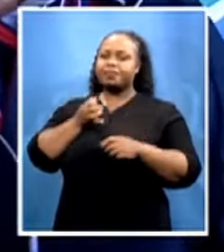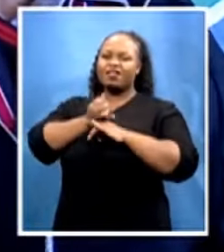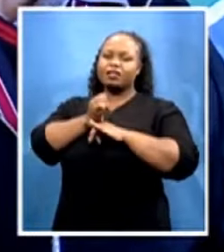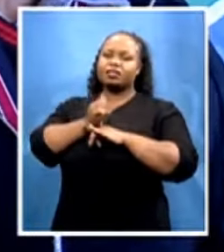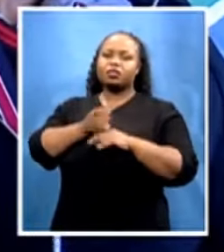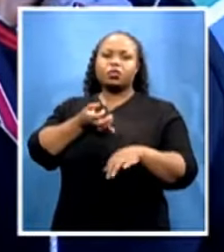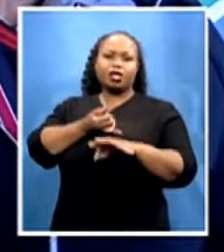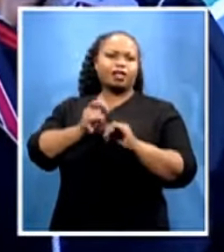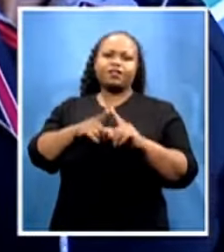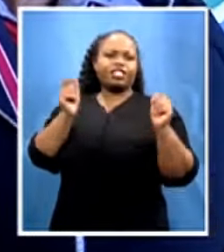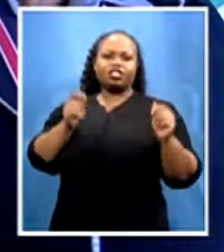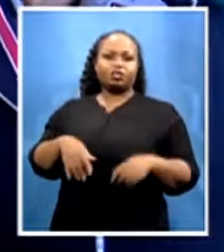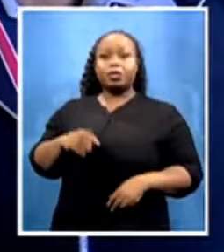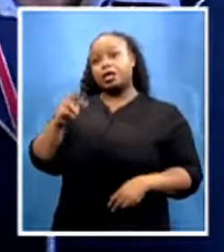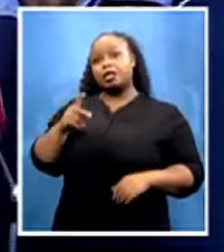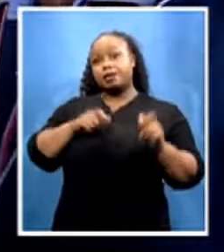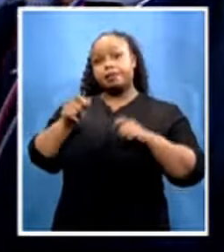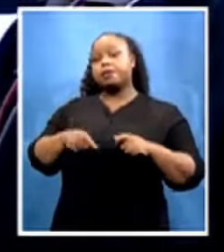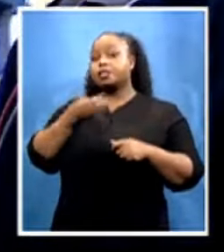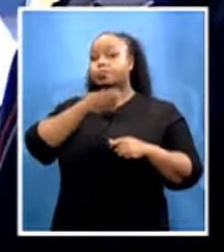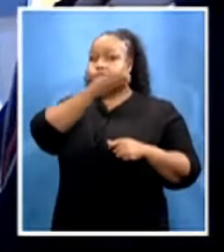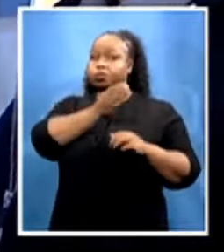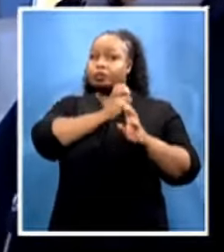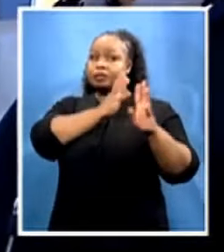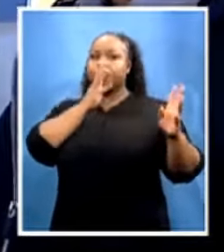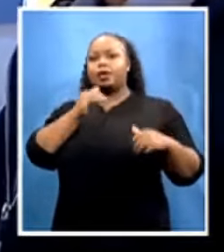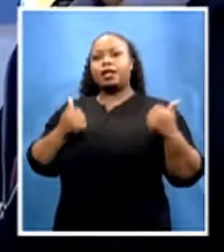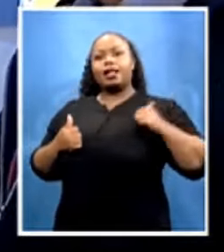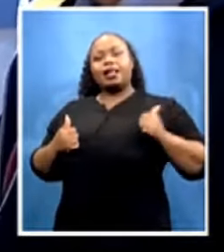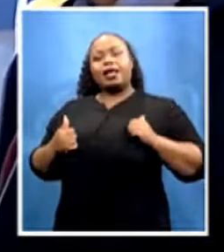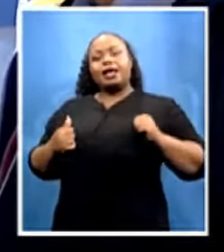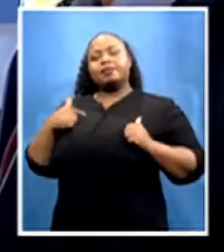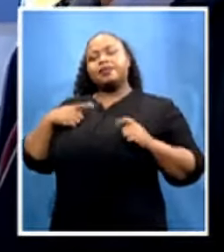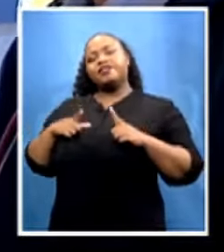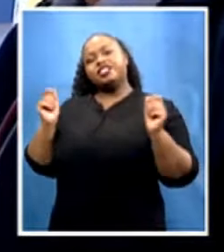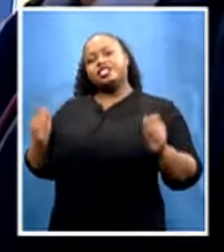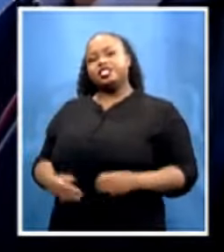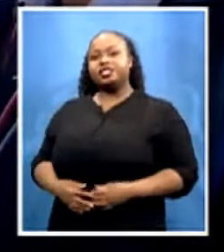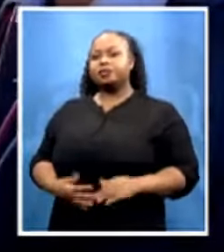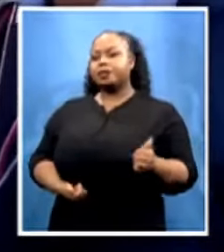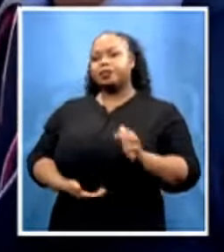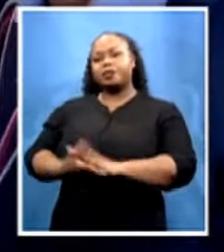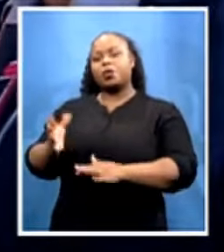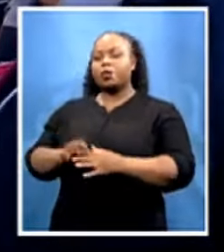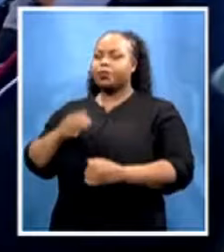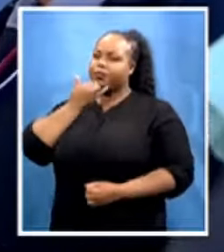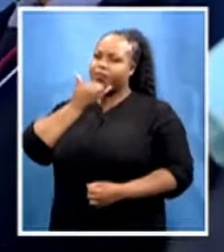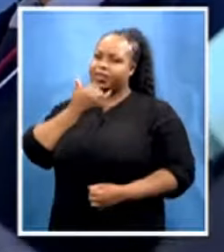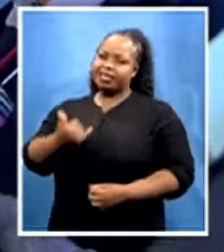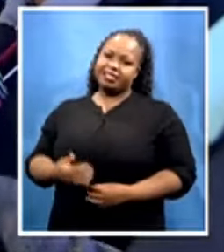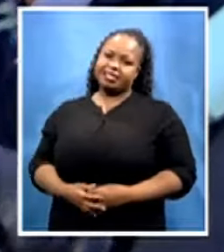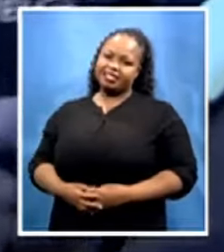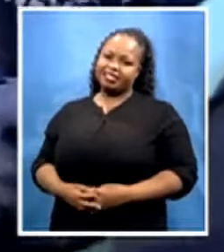still on the queue. So I'm lucky I'm done. And then I can go home. I'm happy even like that, I'm happy.